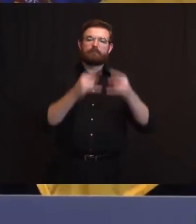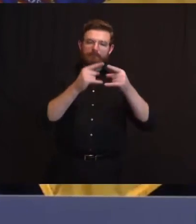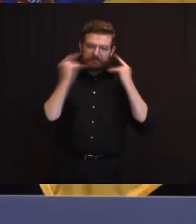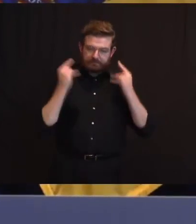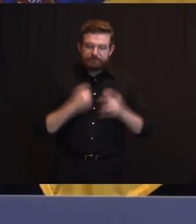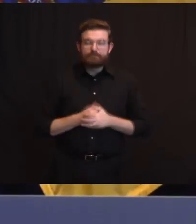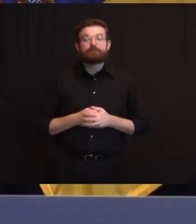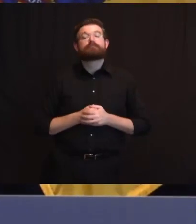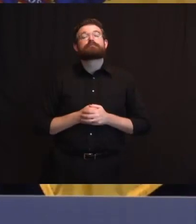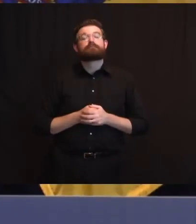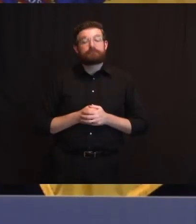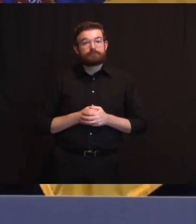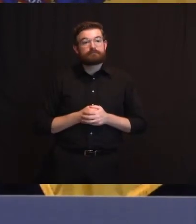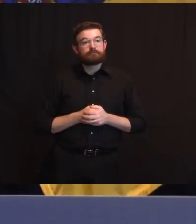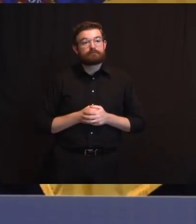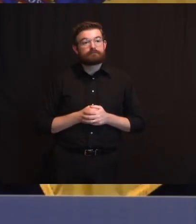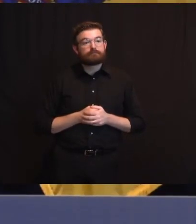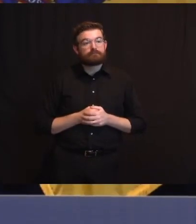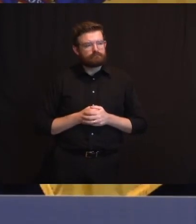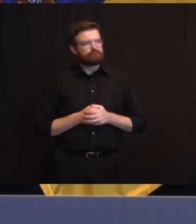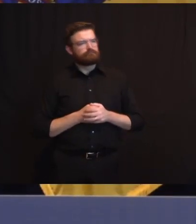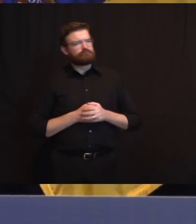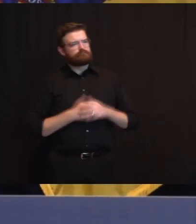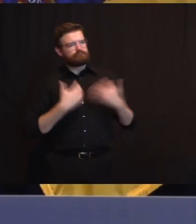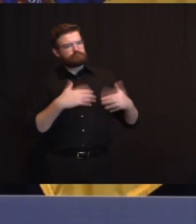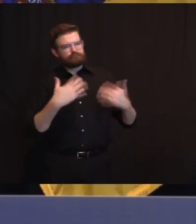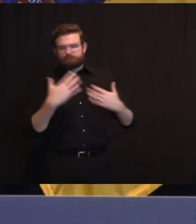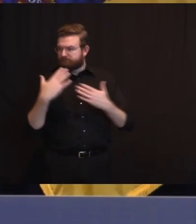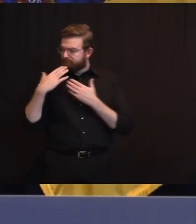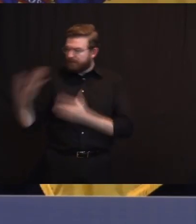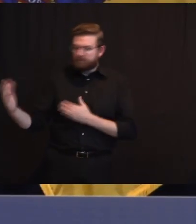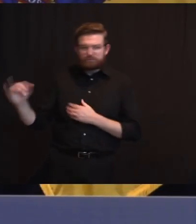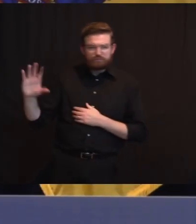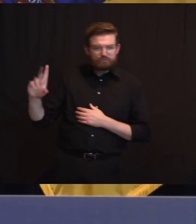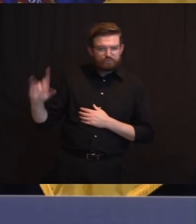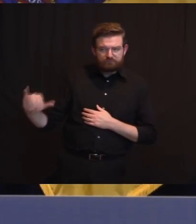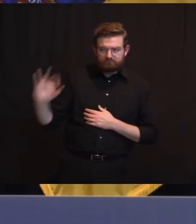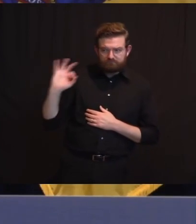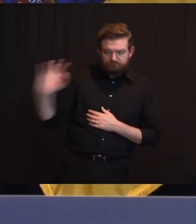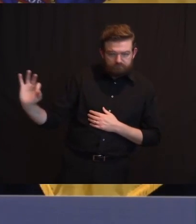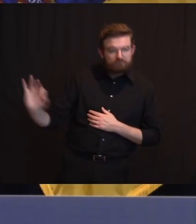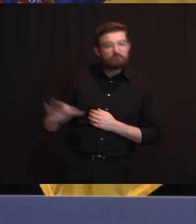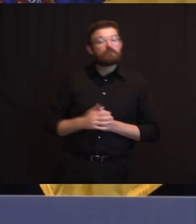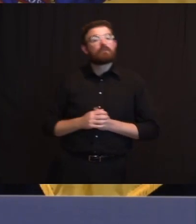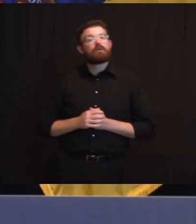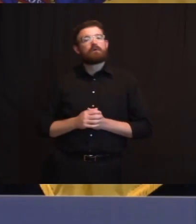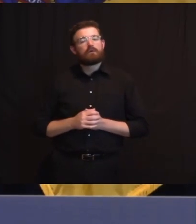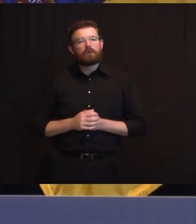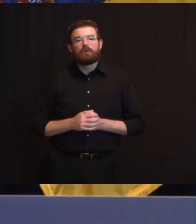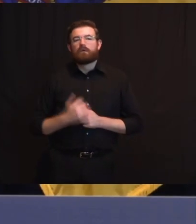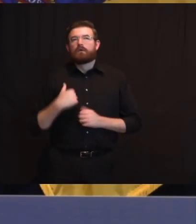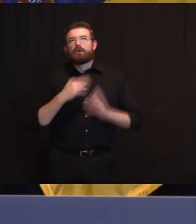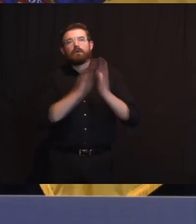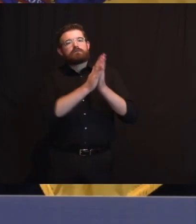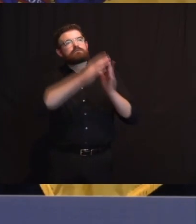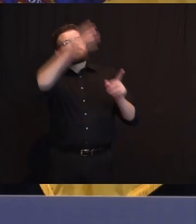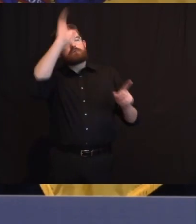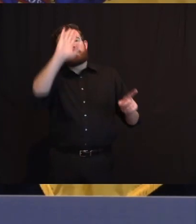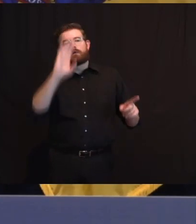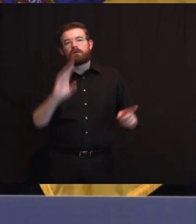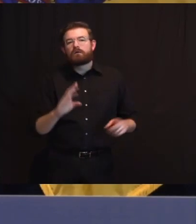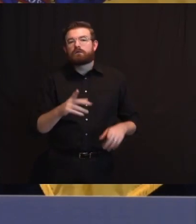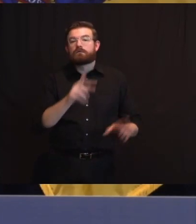you for everything and for that report in particular. And please, God, the psychiatric and veterans homes